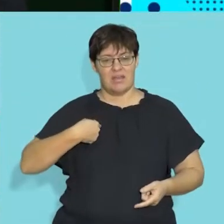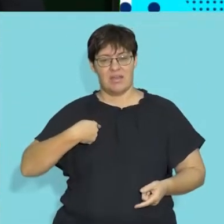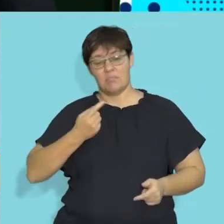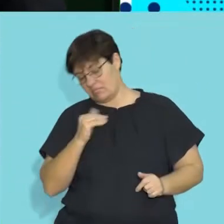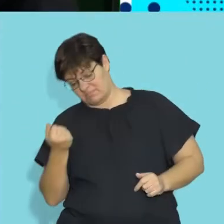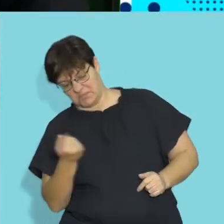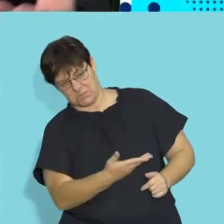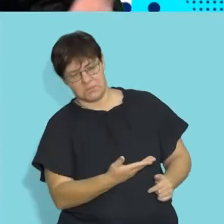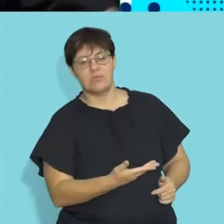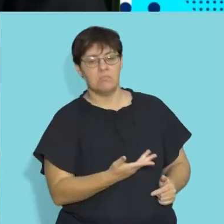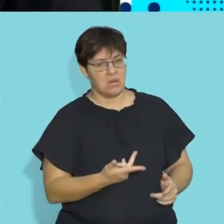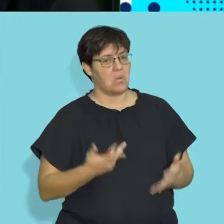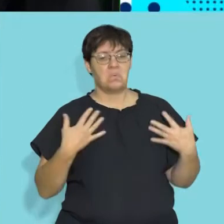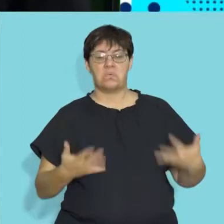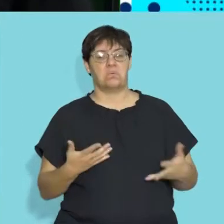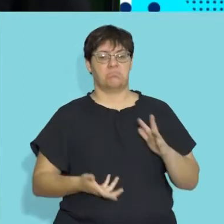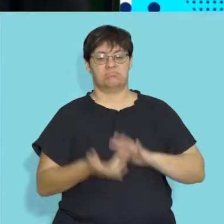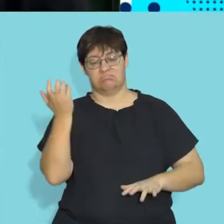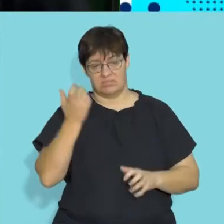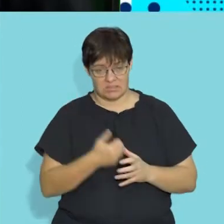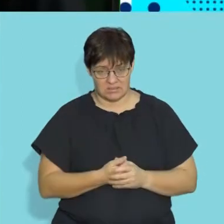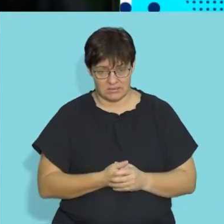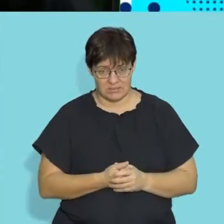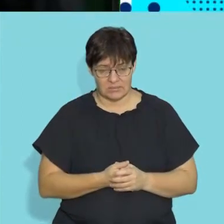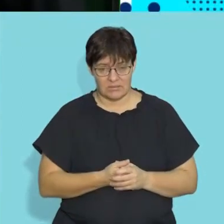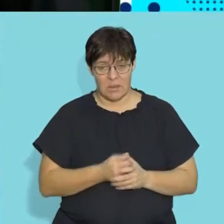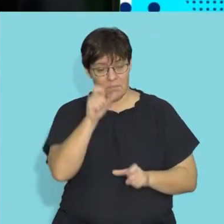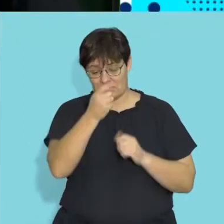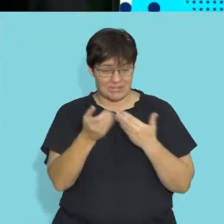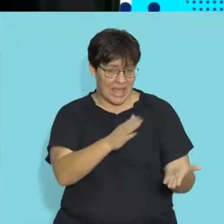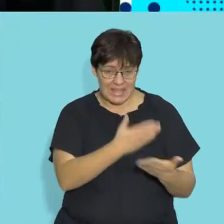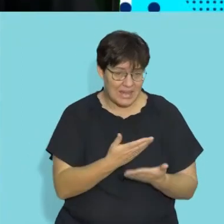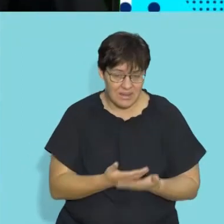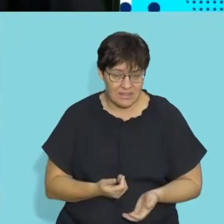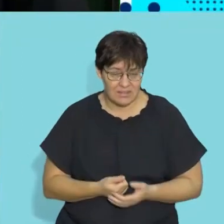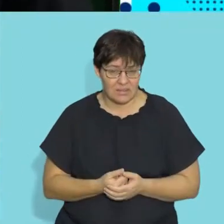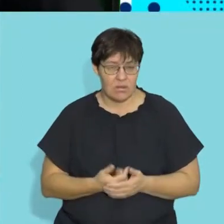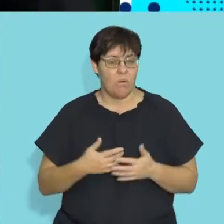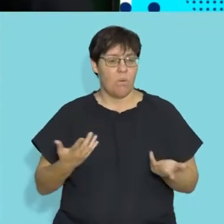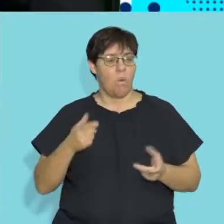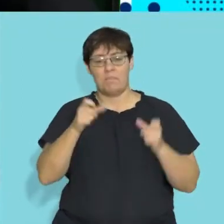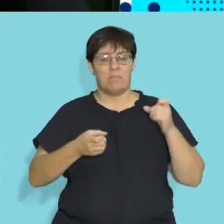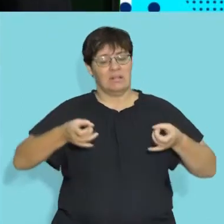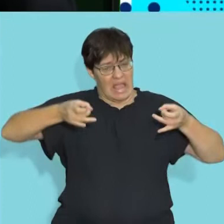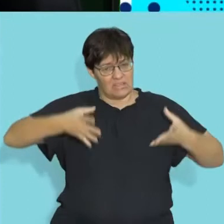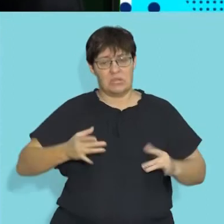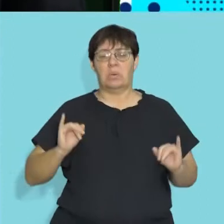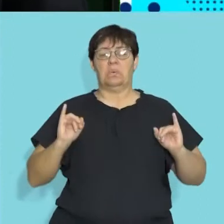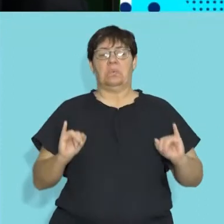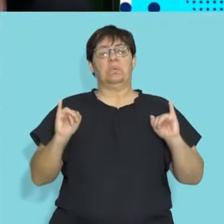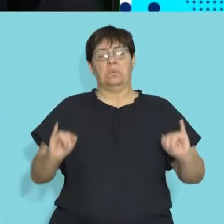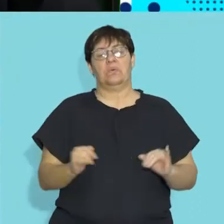serious consequences where there could actually be a loss of lives, or it could also mean that people get hurt in the